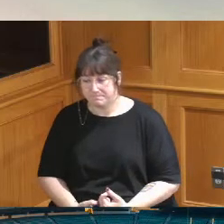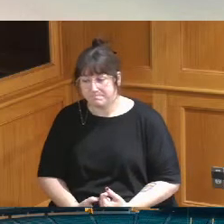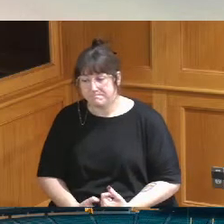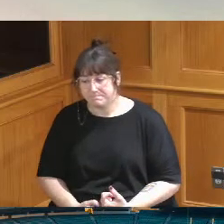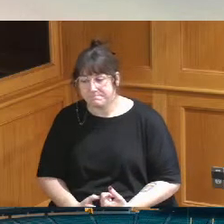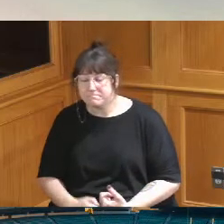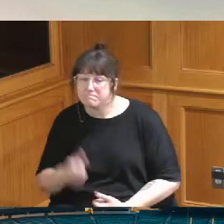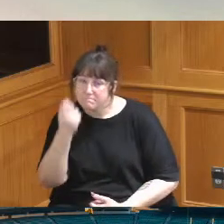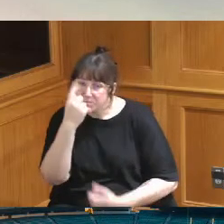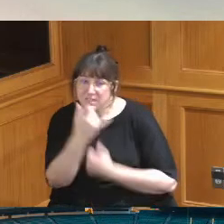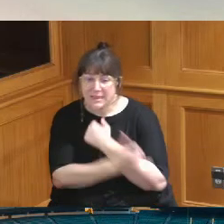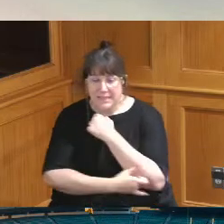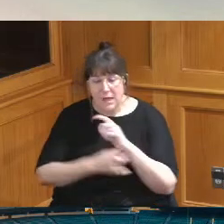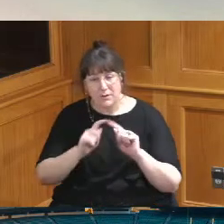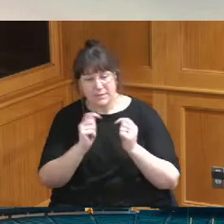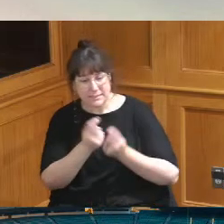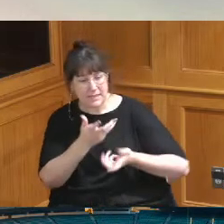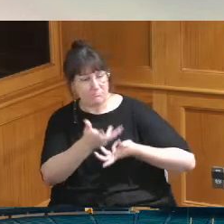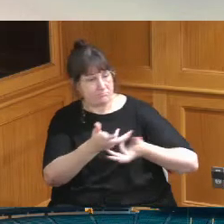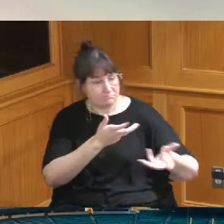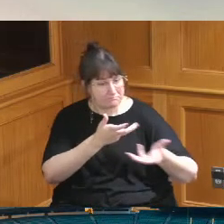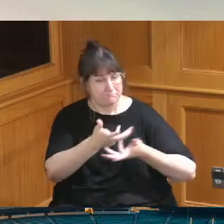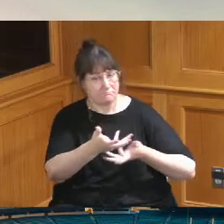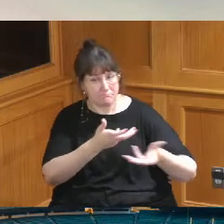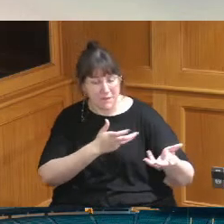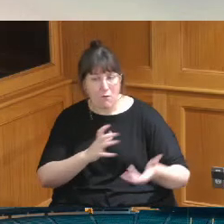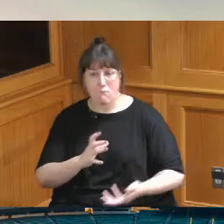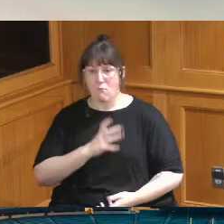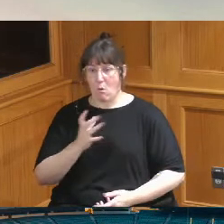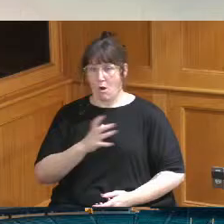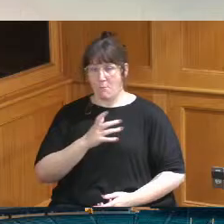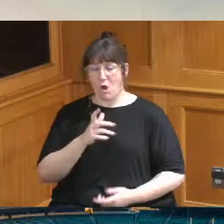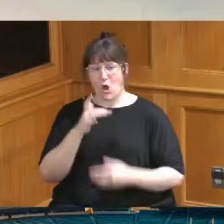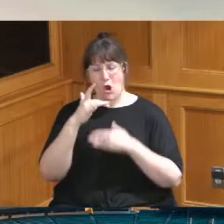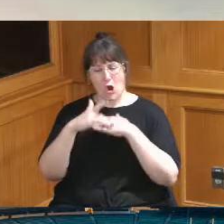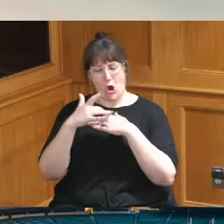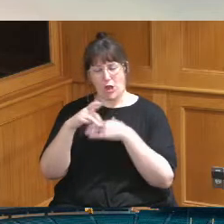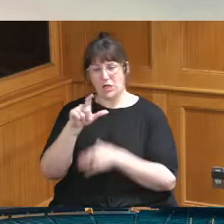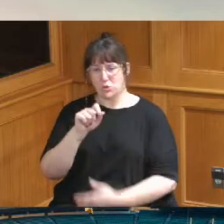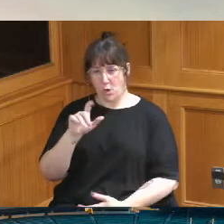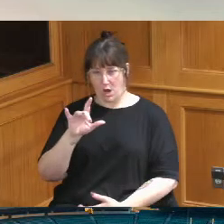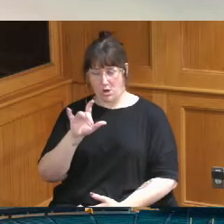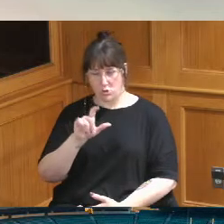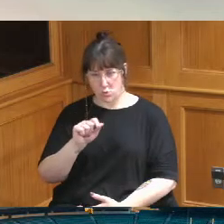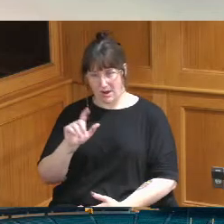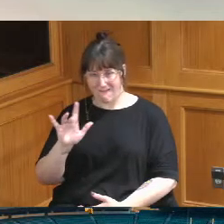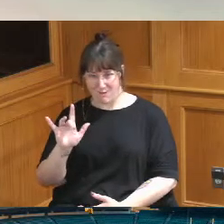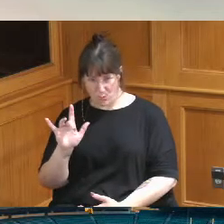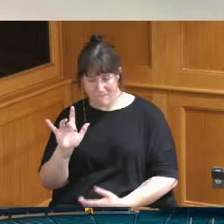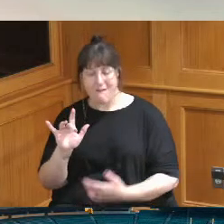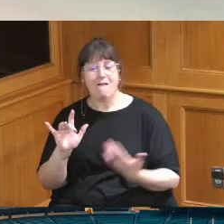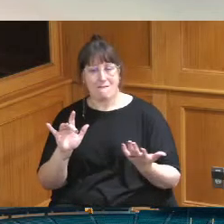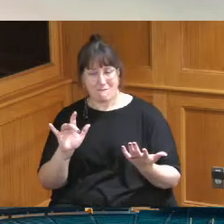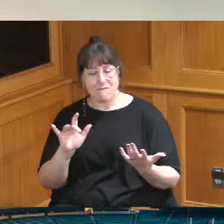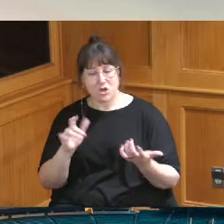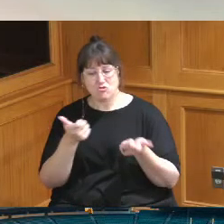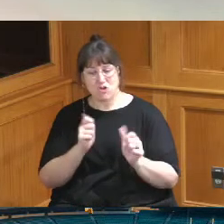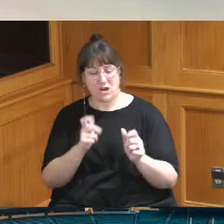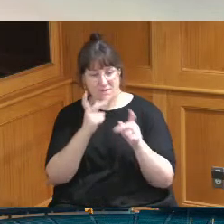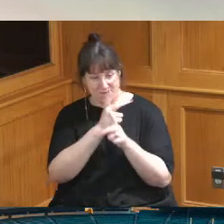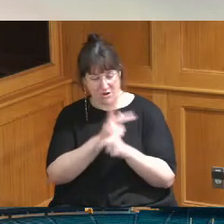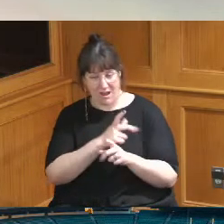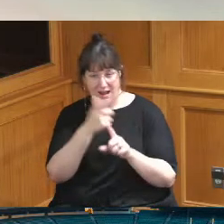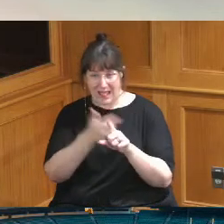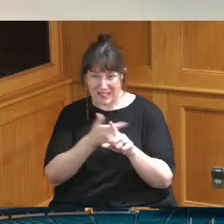The county and the team began formal lease discussions early in 2025 with the goal of finalizing a lease and beginning